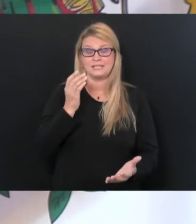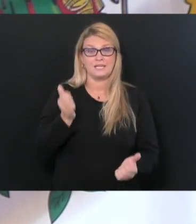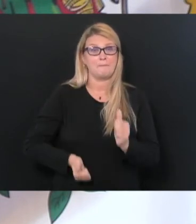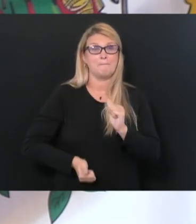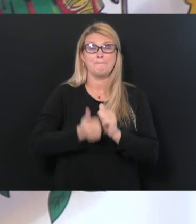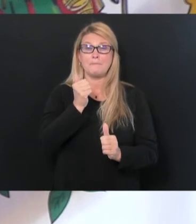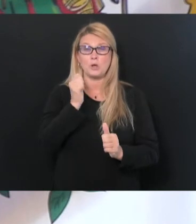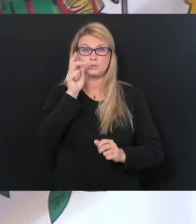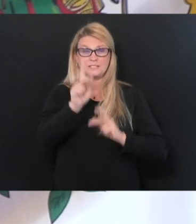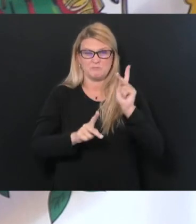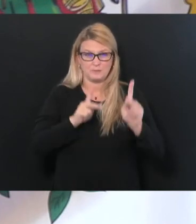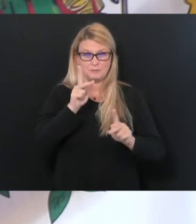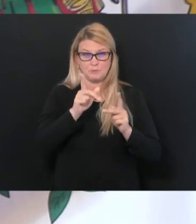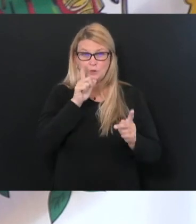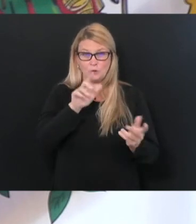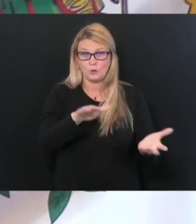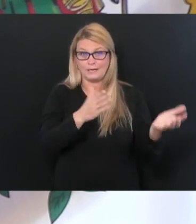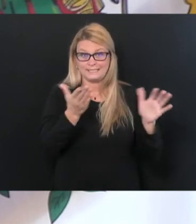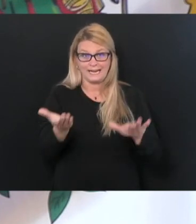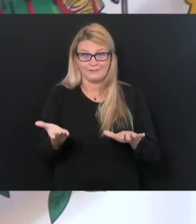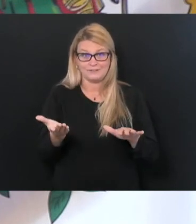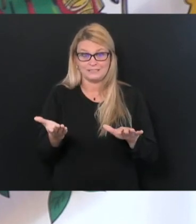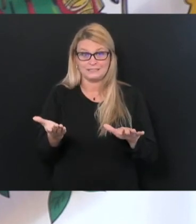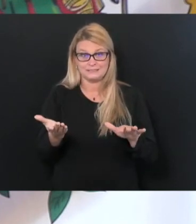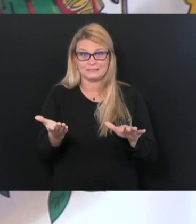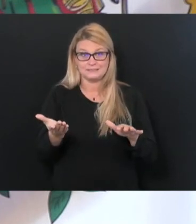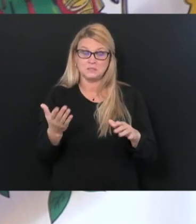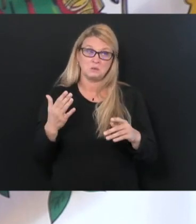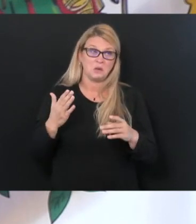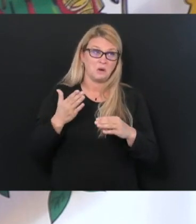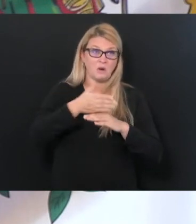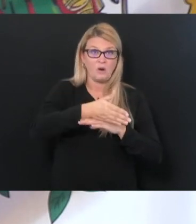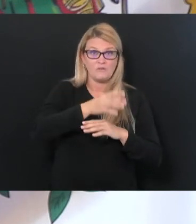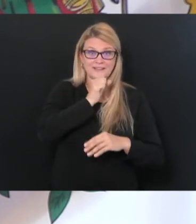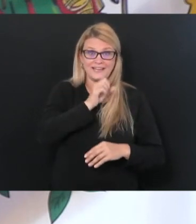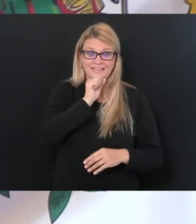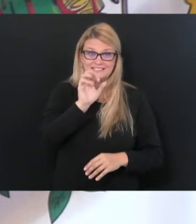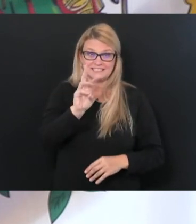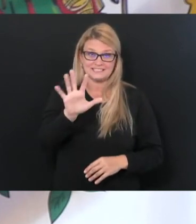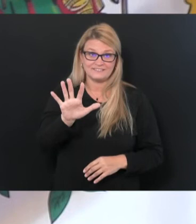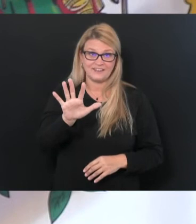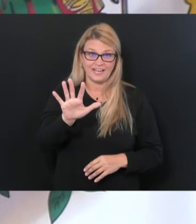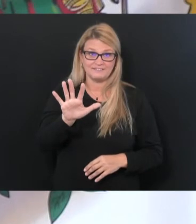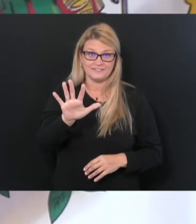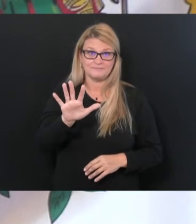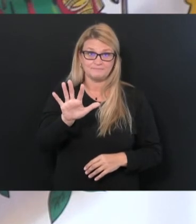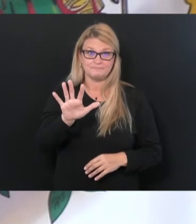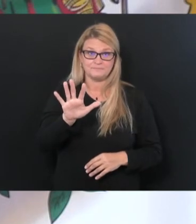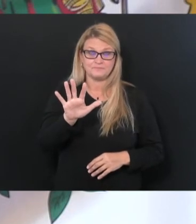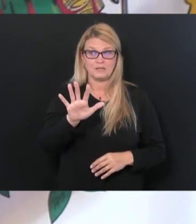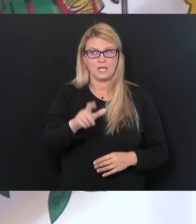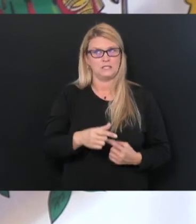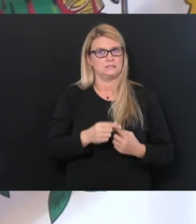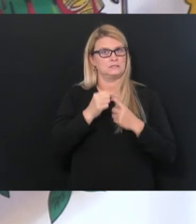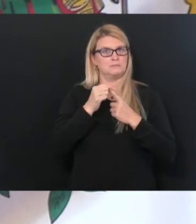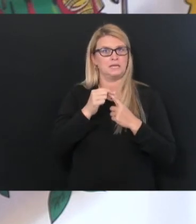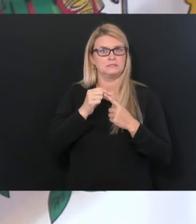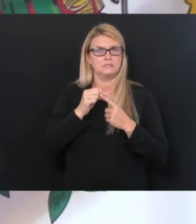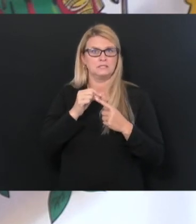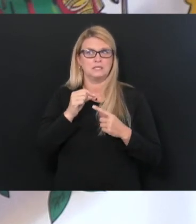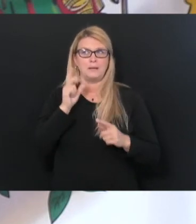are dying are in excess of 65 years of age. And, and especially those that are older